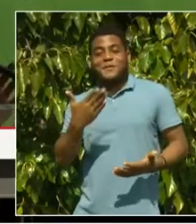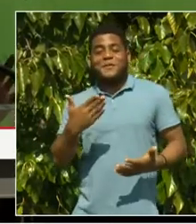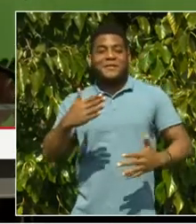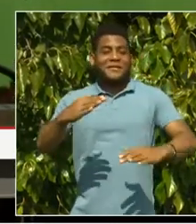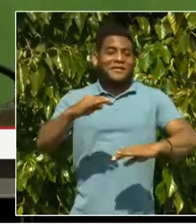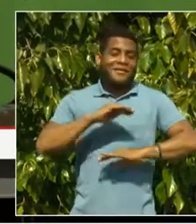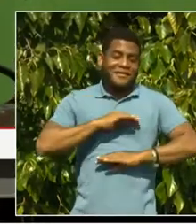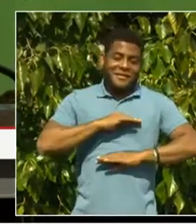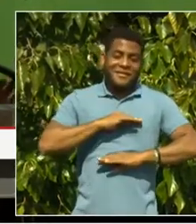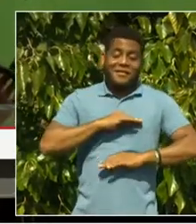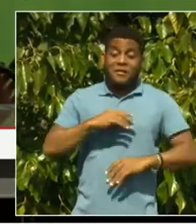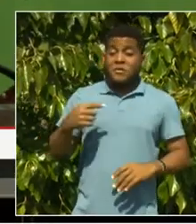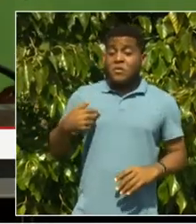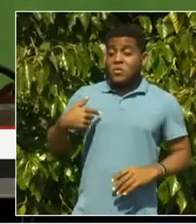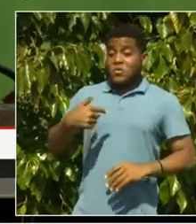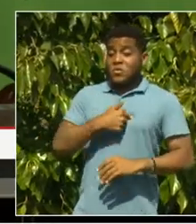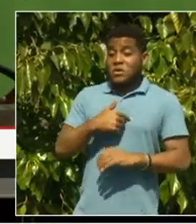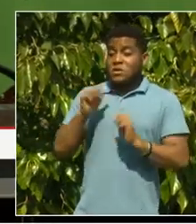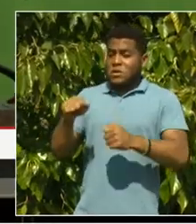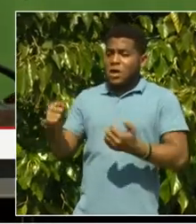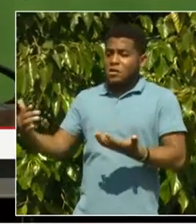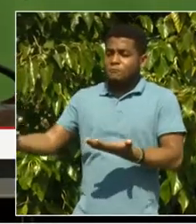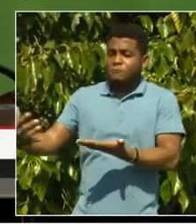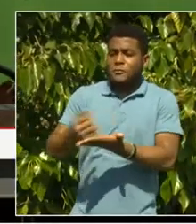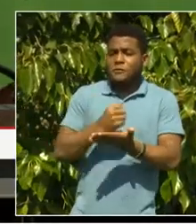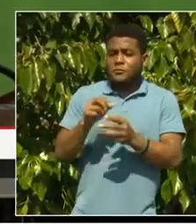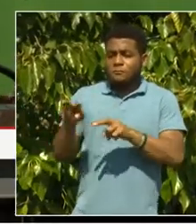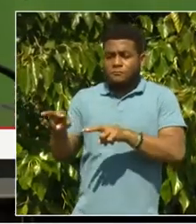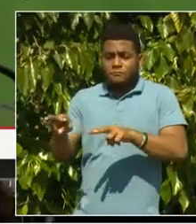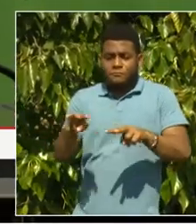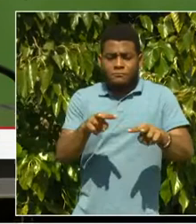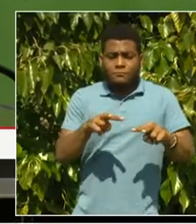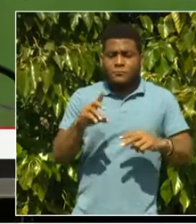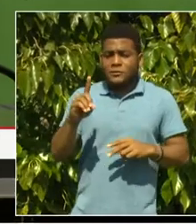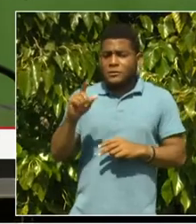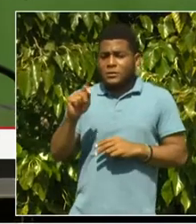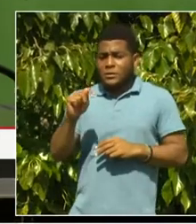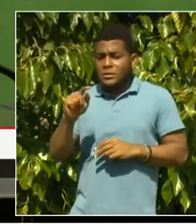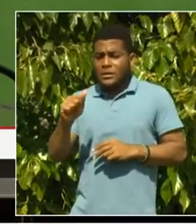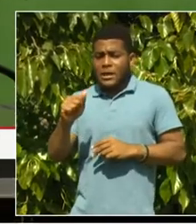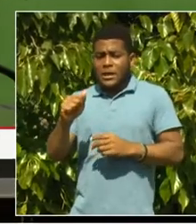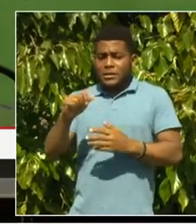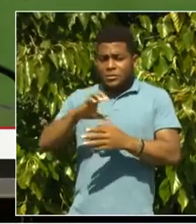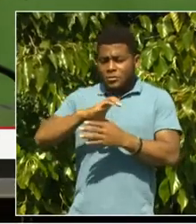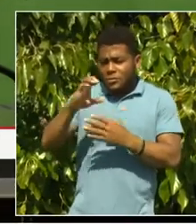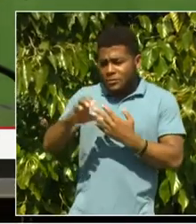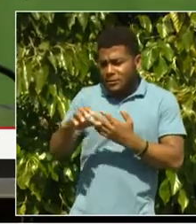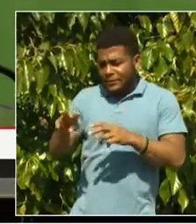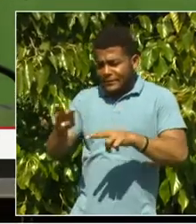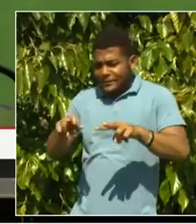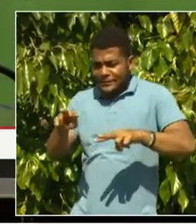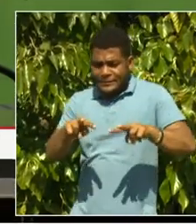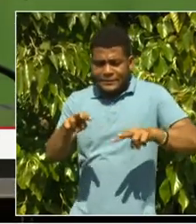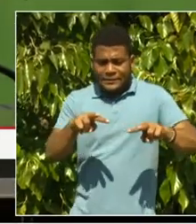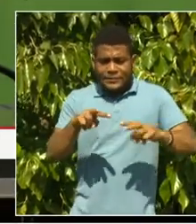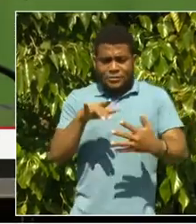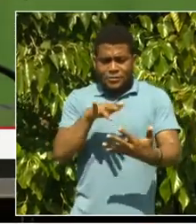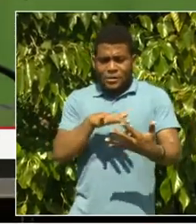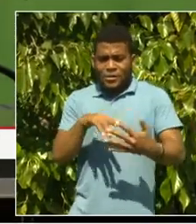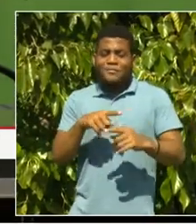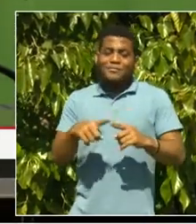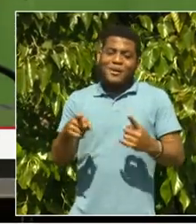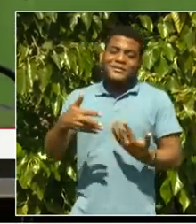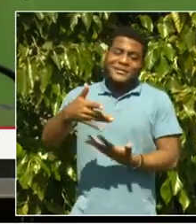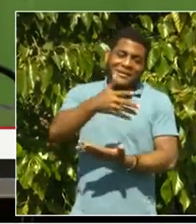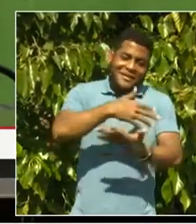data and the charts, but the real human connection is what informs our work and drives our decision making. It's a